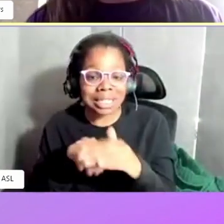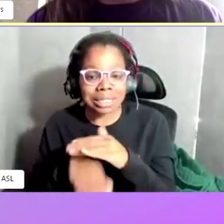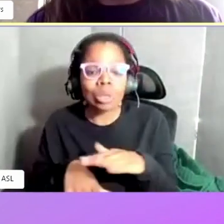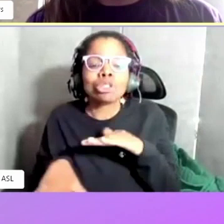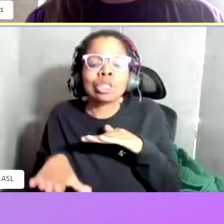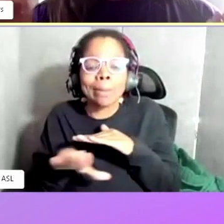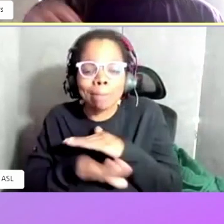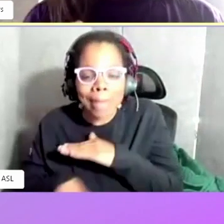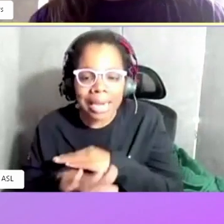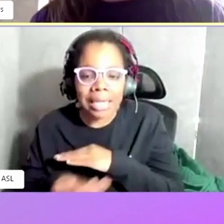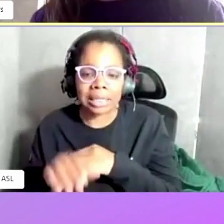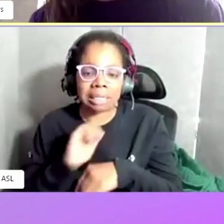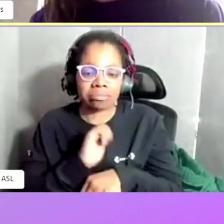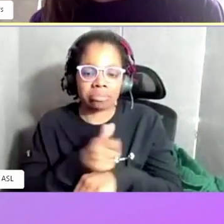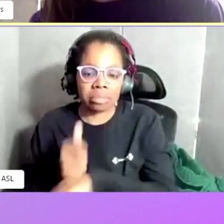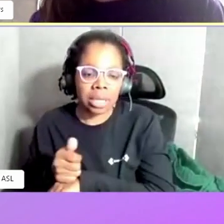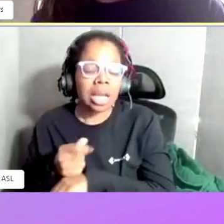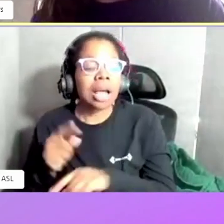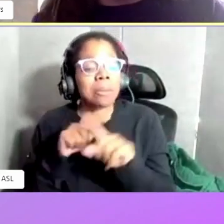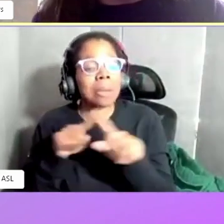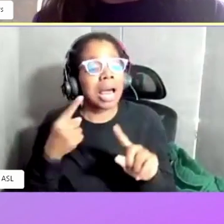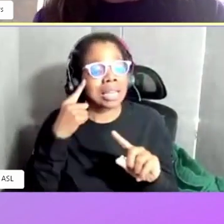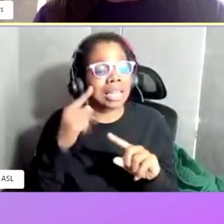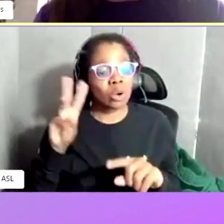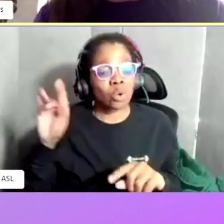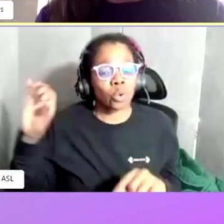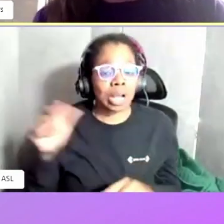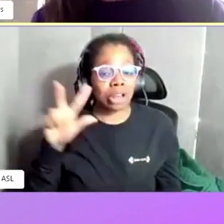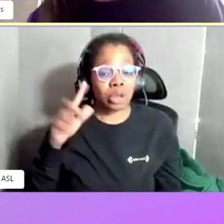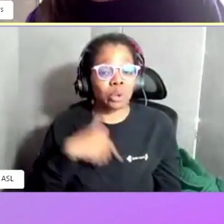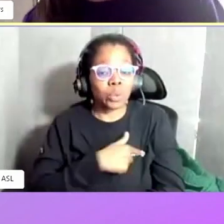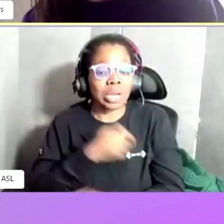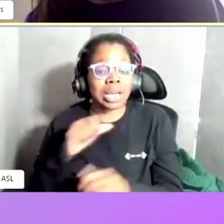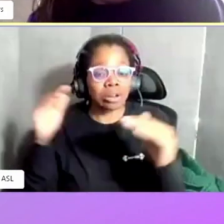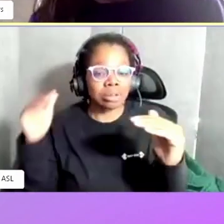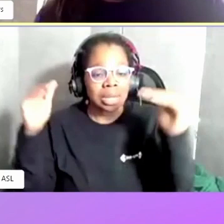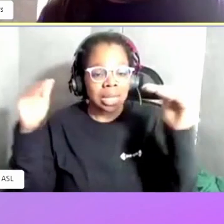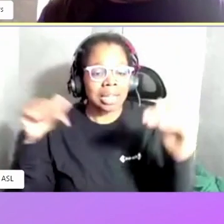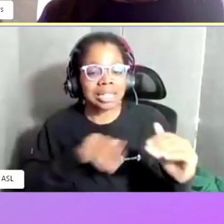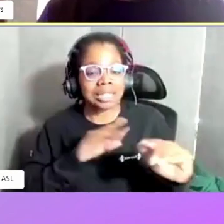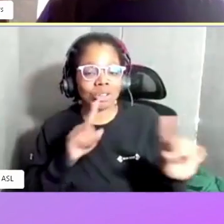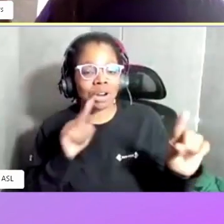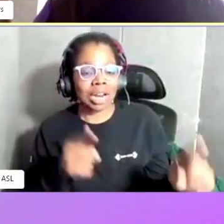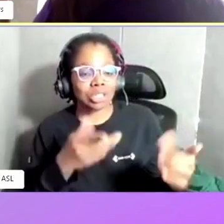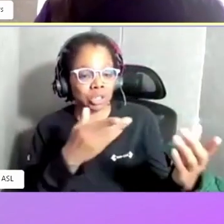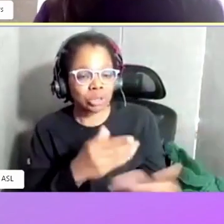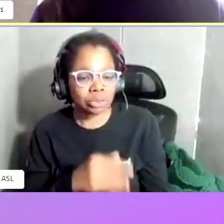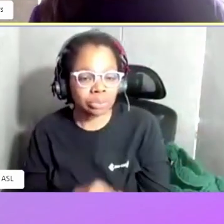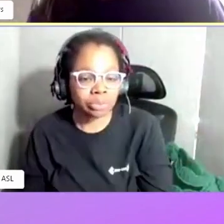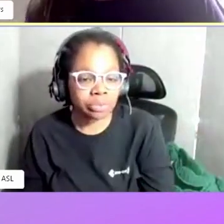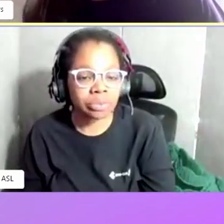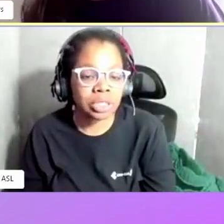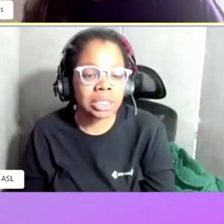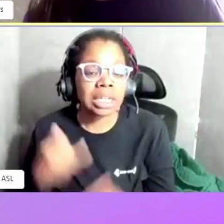for you, but we think with WCAG 3, we can do better, and this has been our answer to that. So let's talk